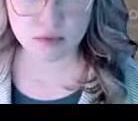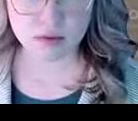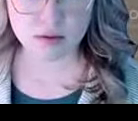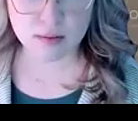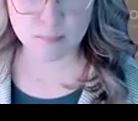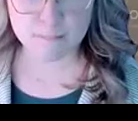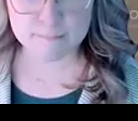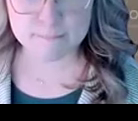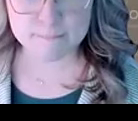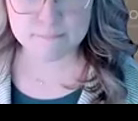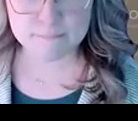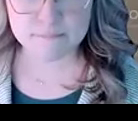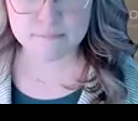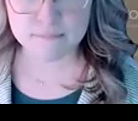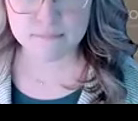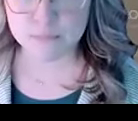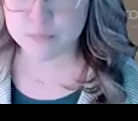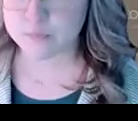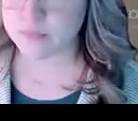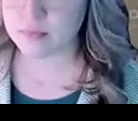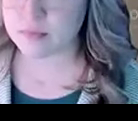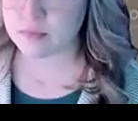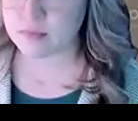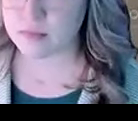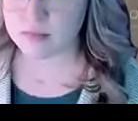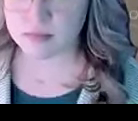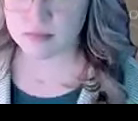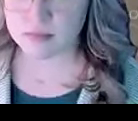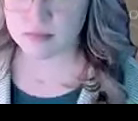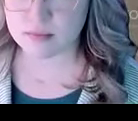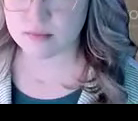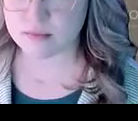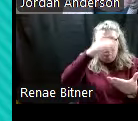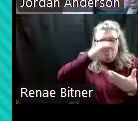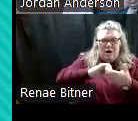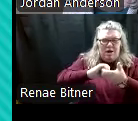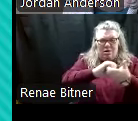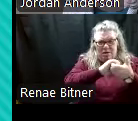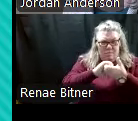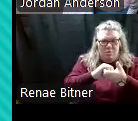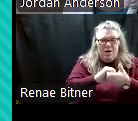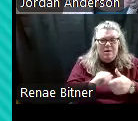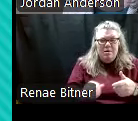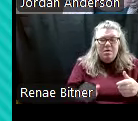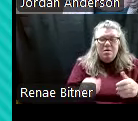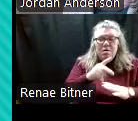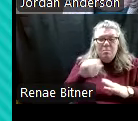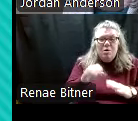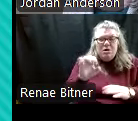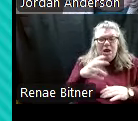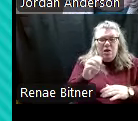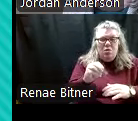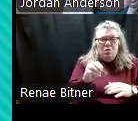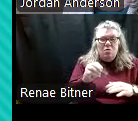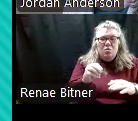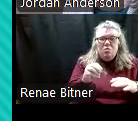with community practitioners through virtual sessions, making it easier to learn and collaborate. Project ECHO gives professionals